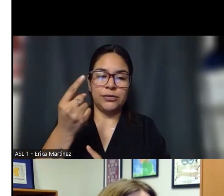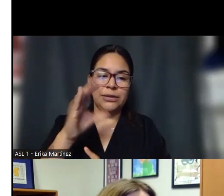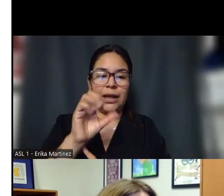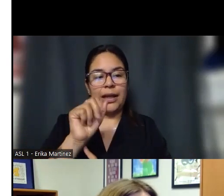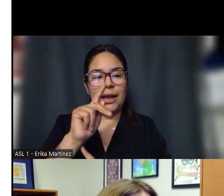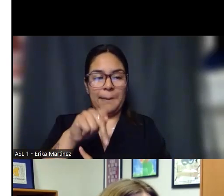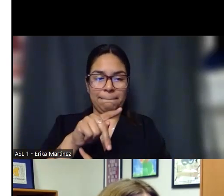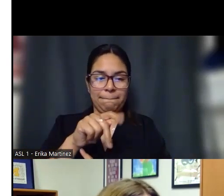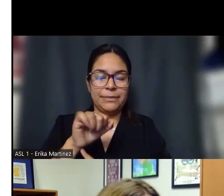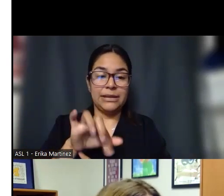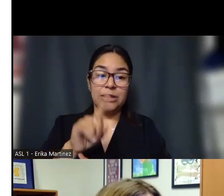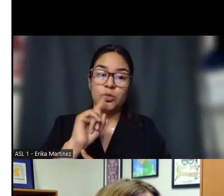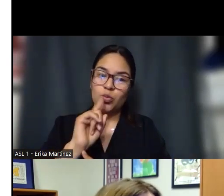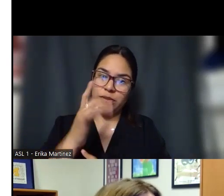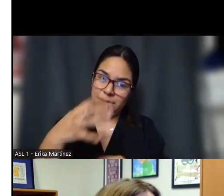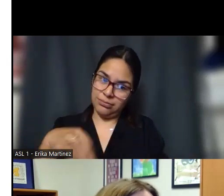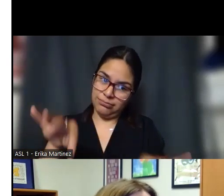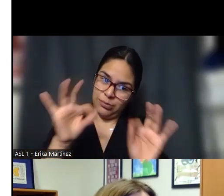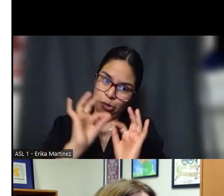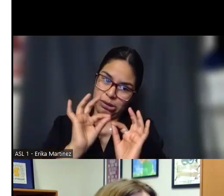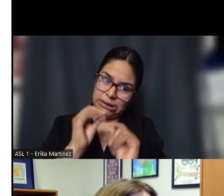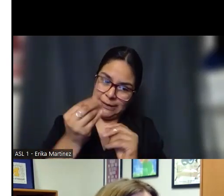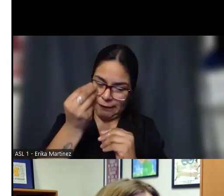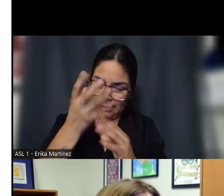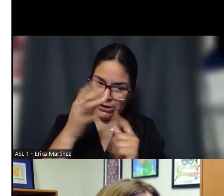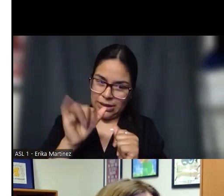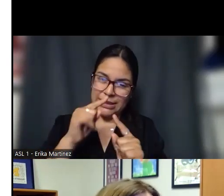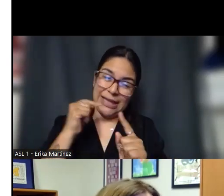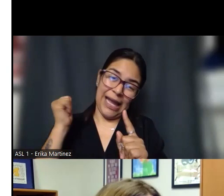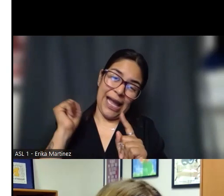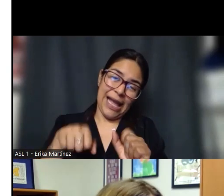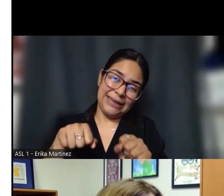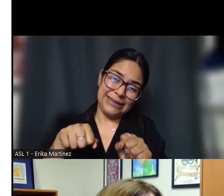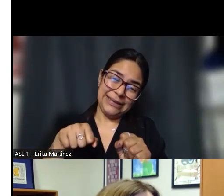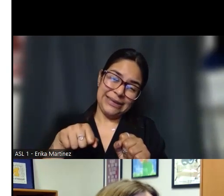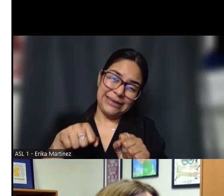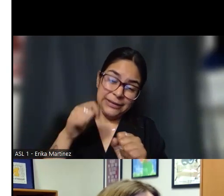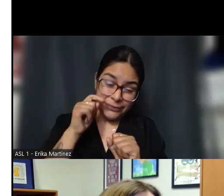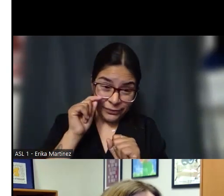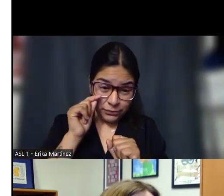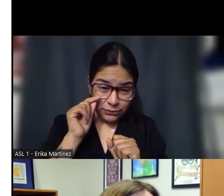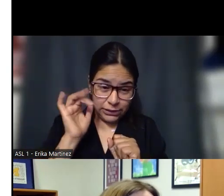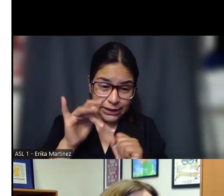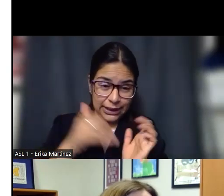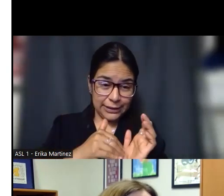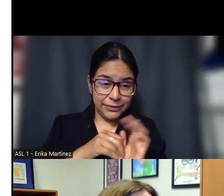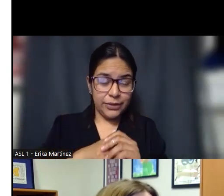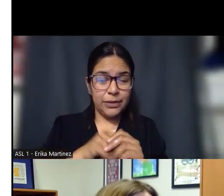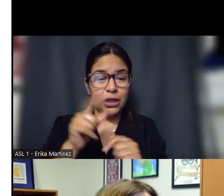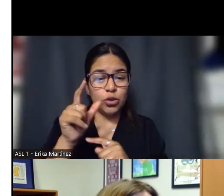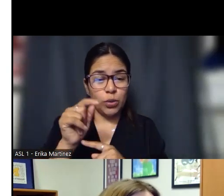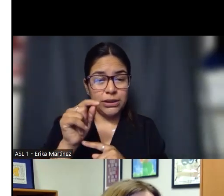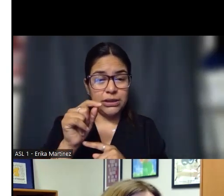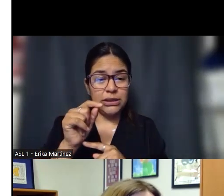has varied significantly over the years. If you could hit advance, there you go. So in 2021, the